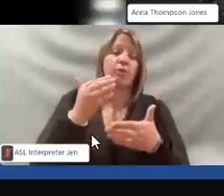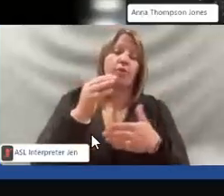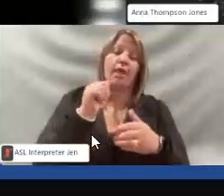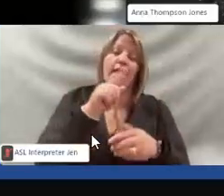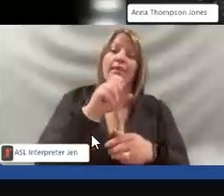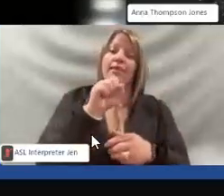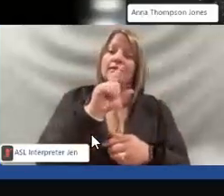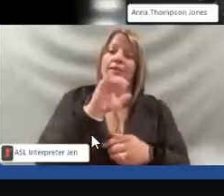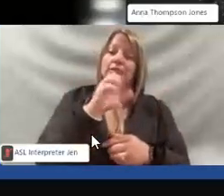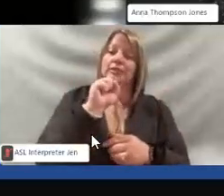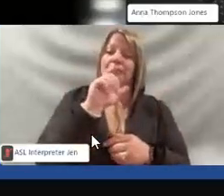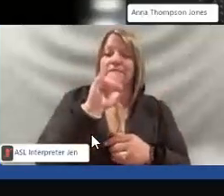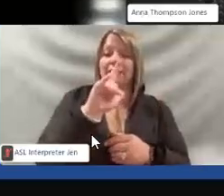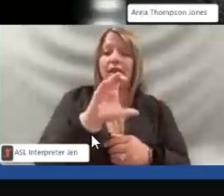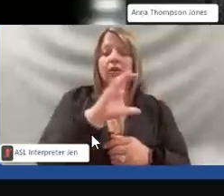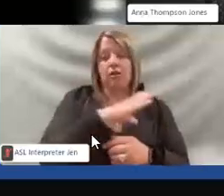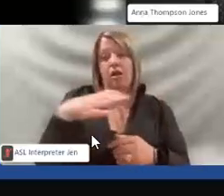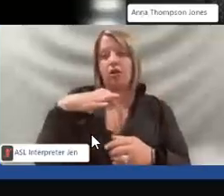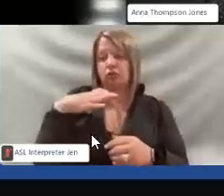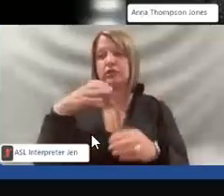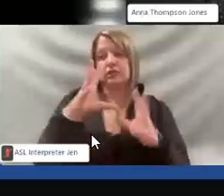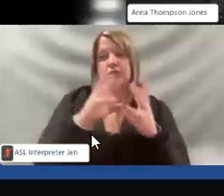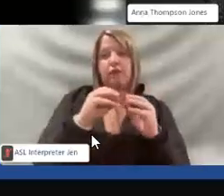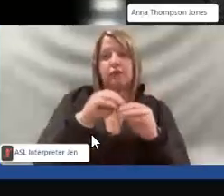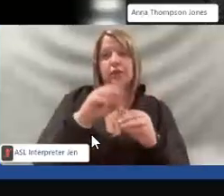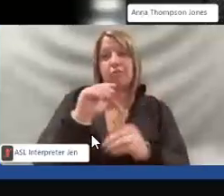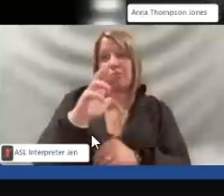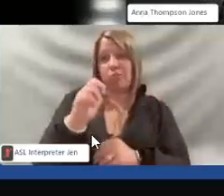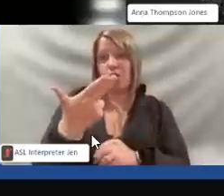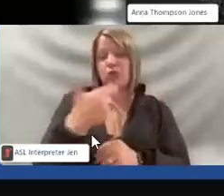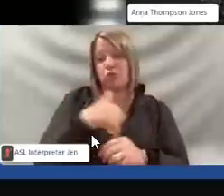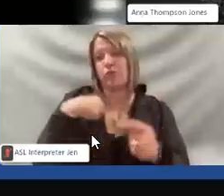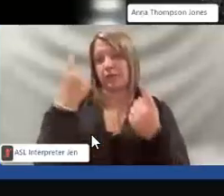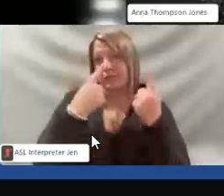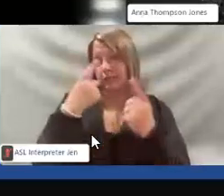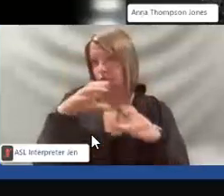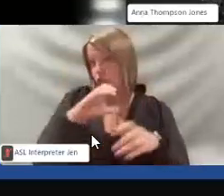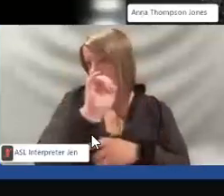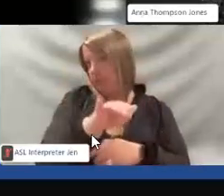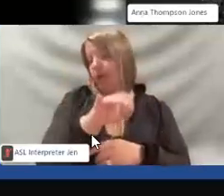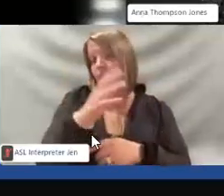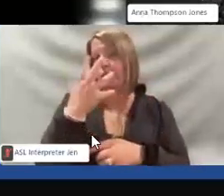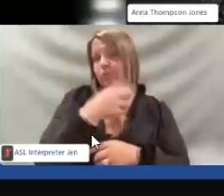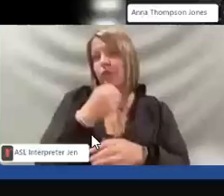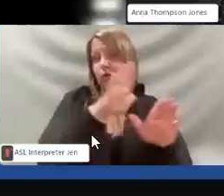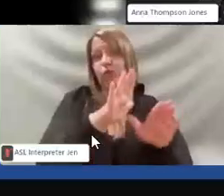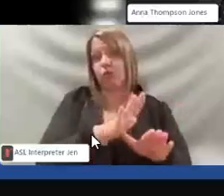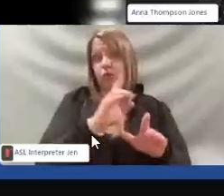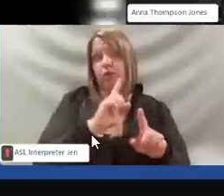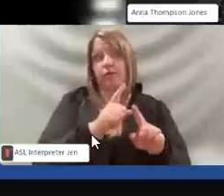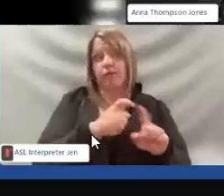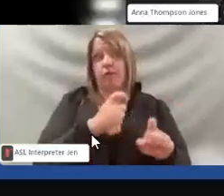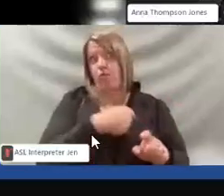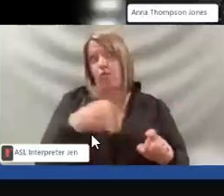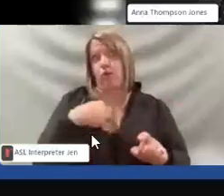Congress, which is a conference in March. And so we're considering looking into that, and pretty great from where we were to